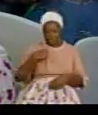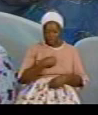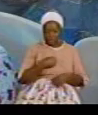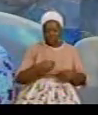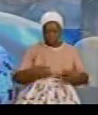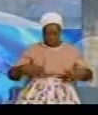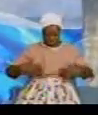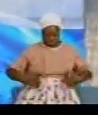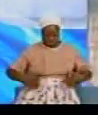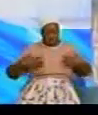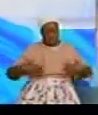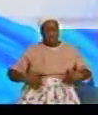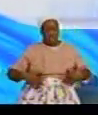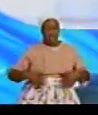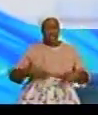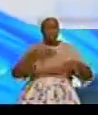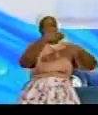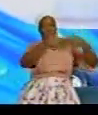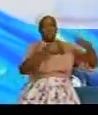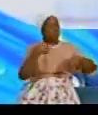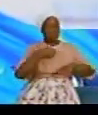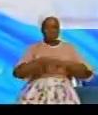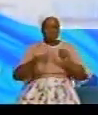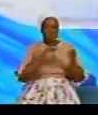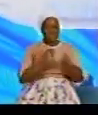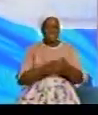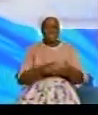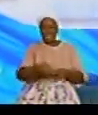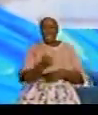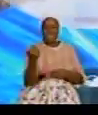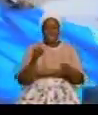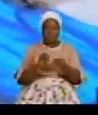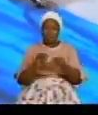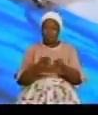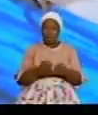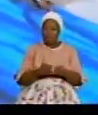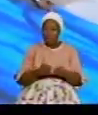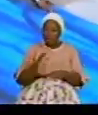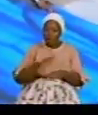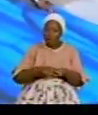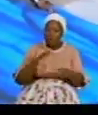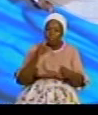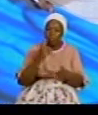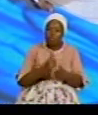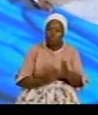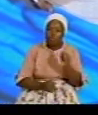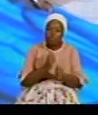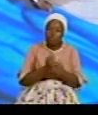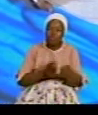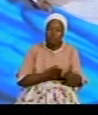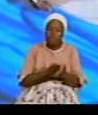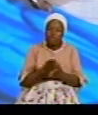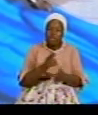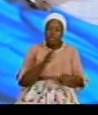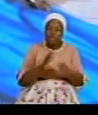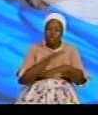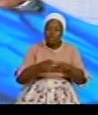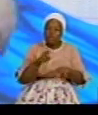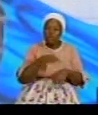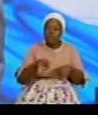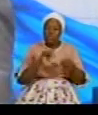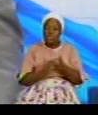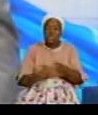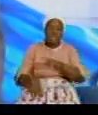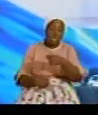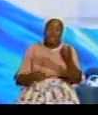we don't do that anymore. On which basis? Don't you do that anymore?